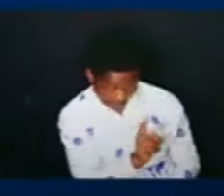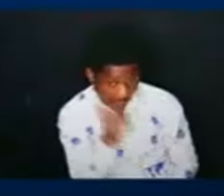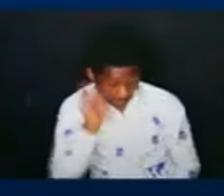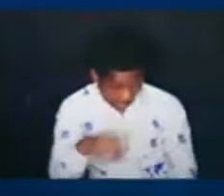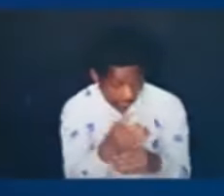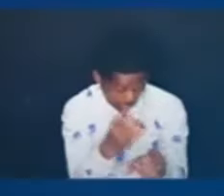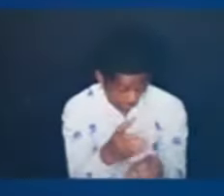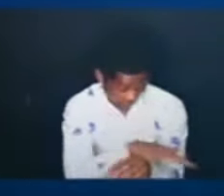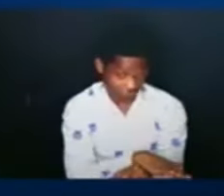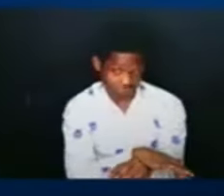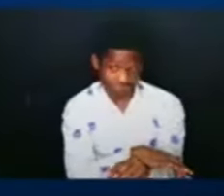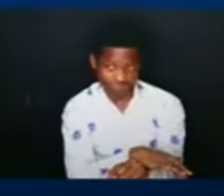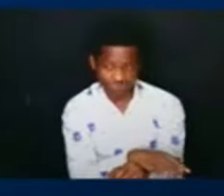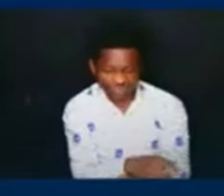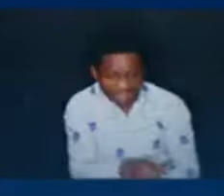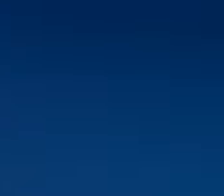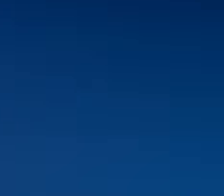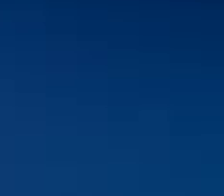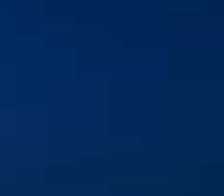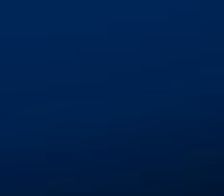When you say what you have to